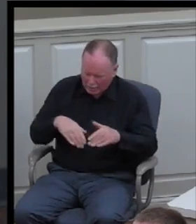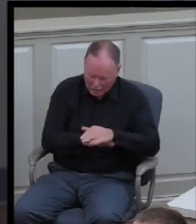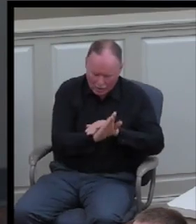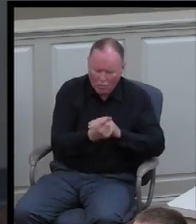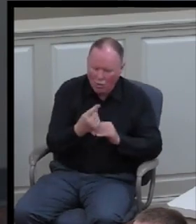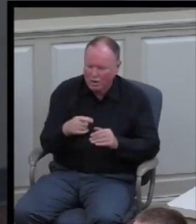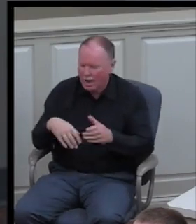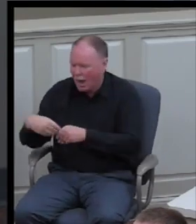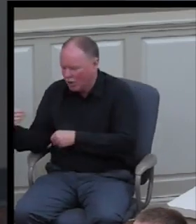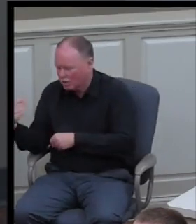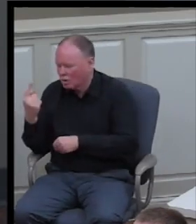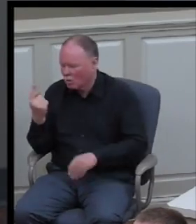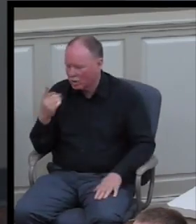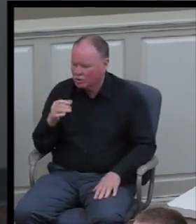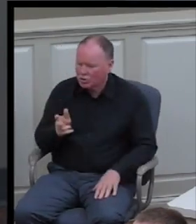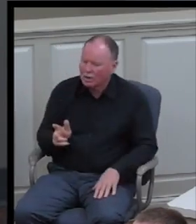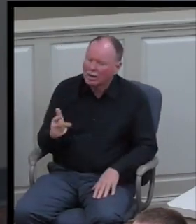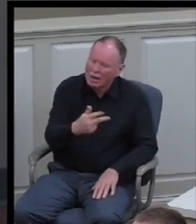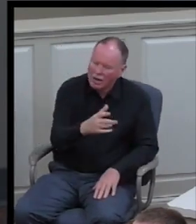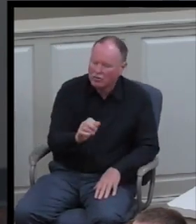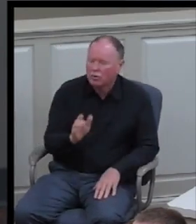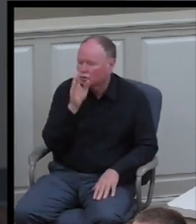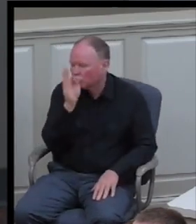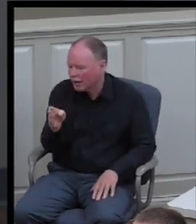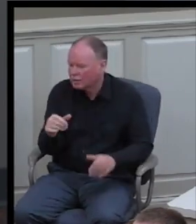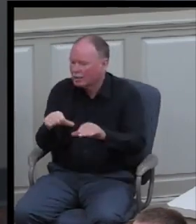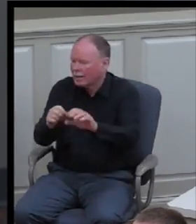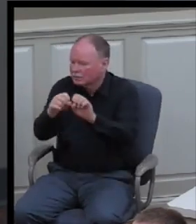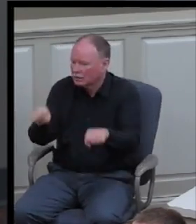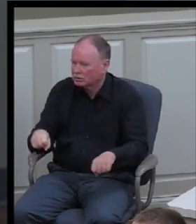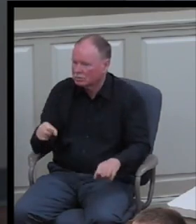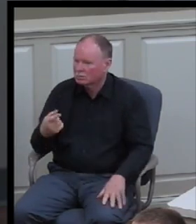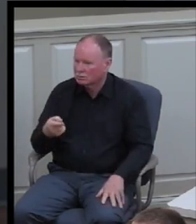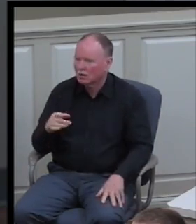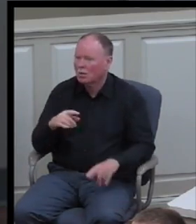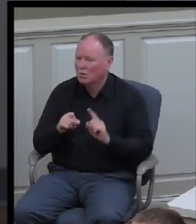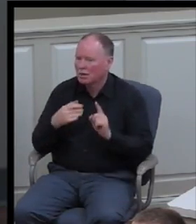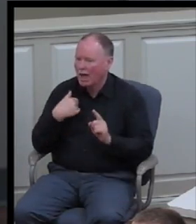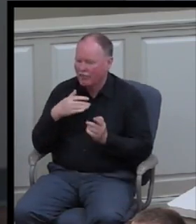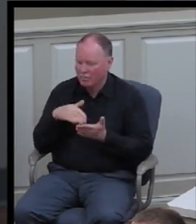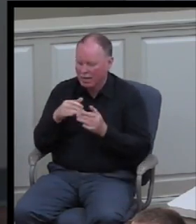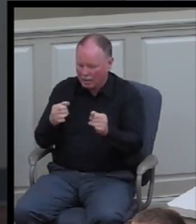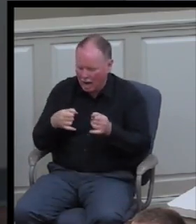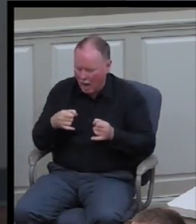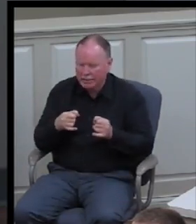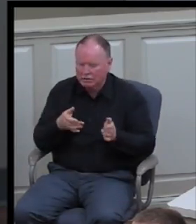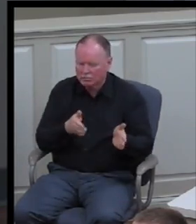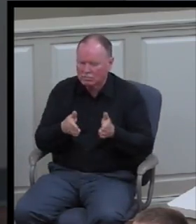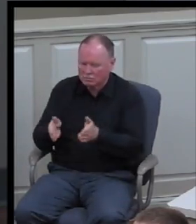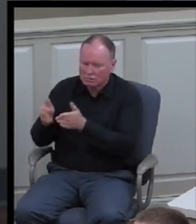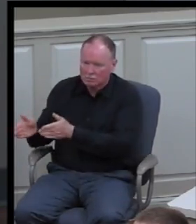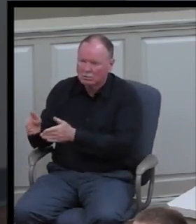either to the right, and one so you can turn left or go straight into the gas station. And I believe that there's painted stripes and turning